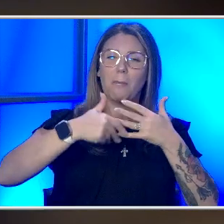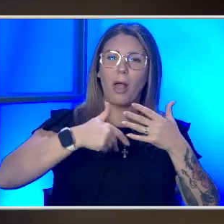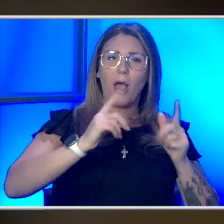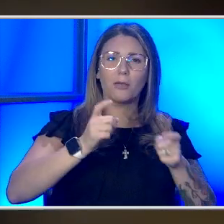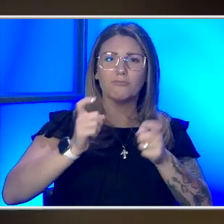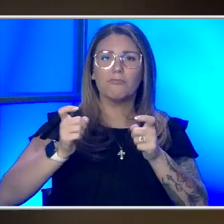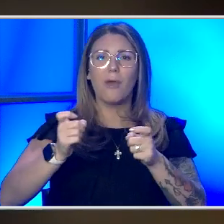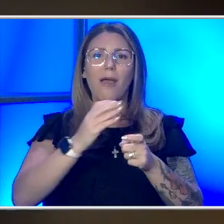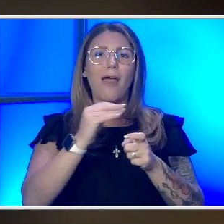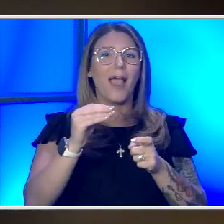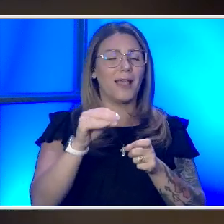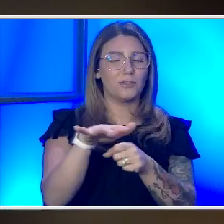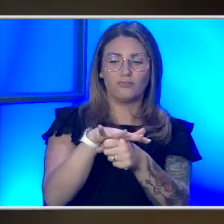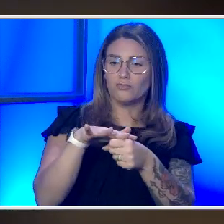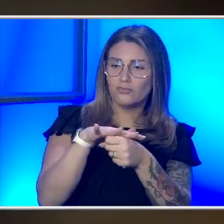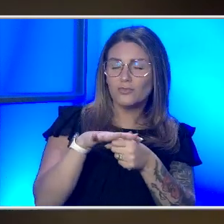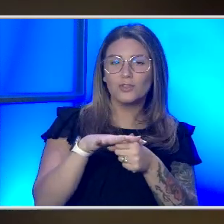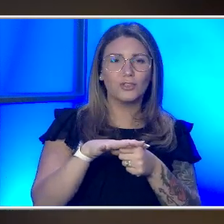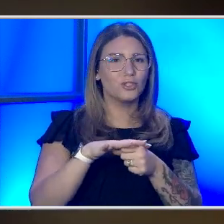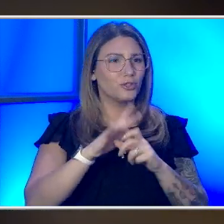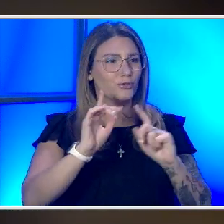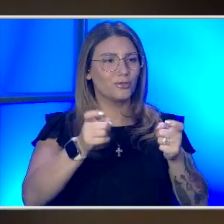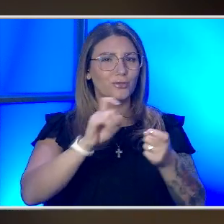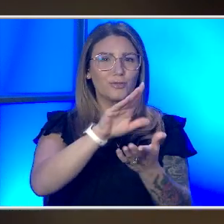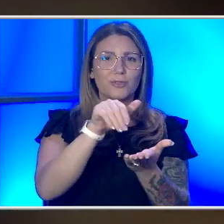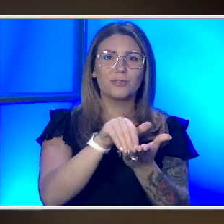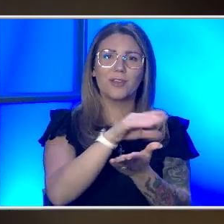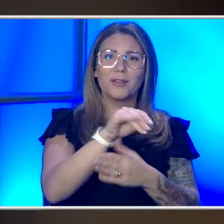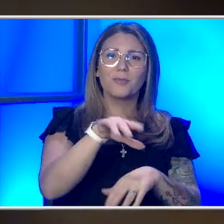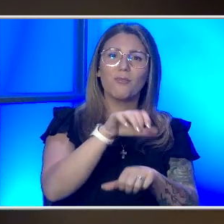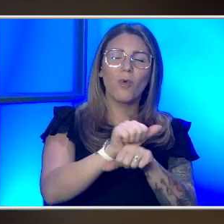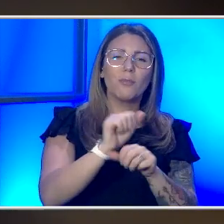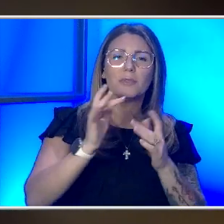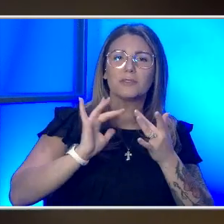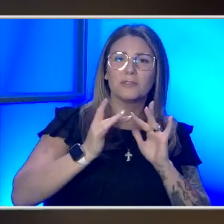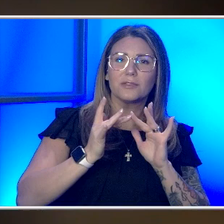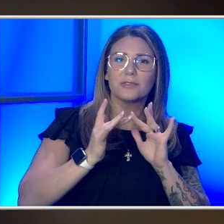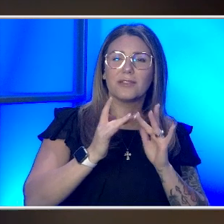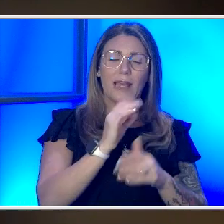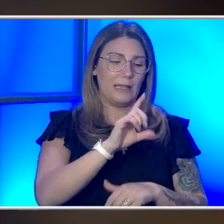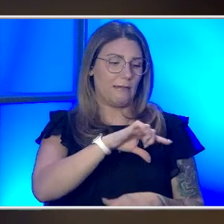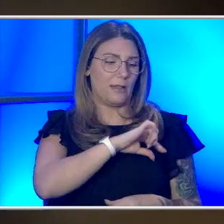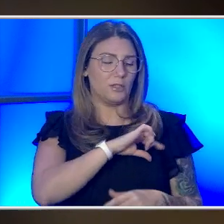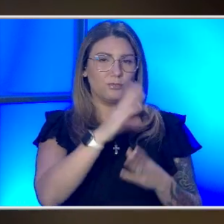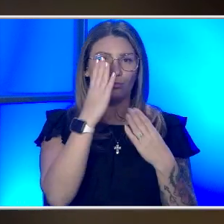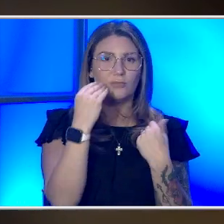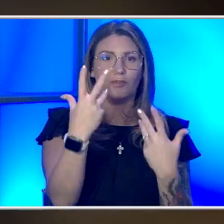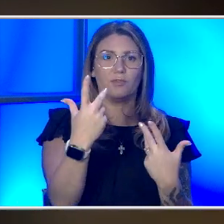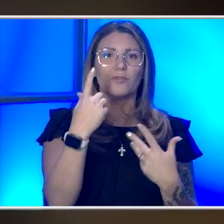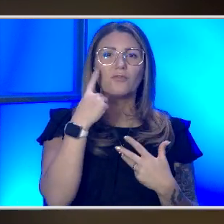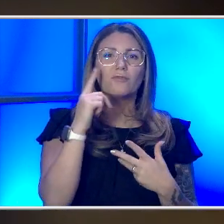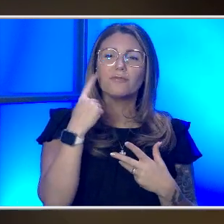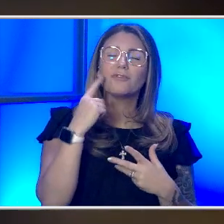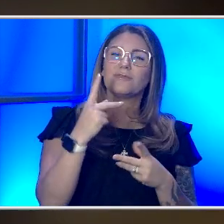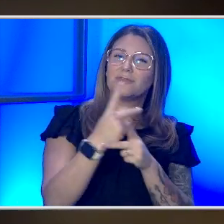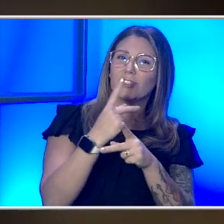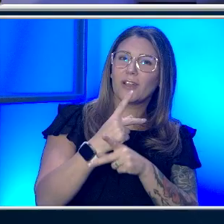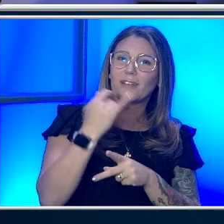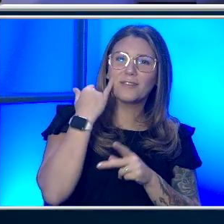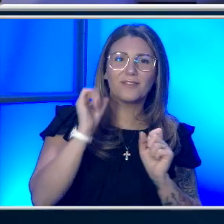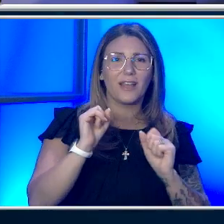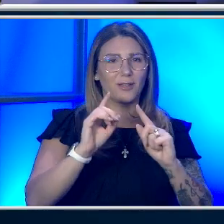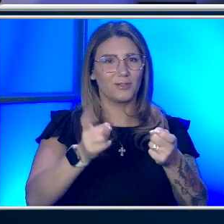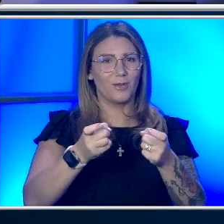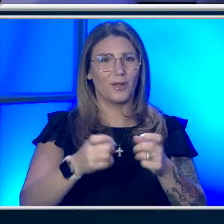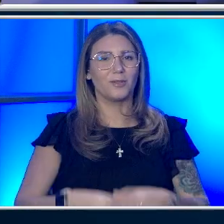centers. You can make appointments online, and you can look up some eligibility information there too to find out whether or not you're able to donate. And we're